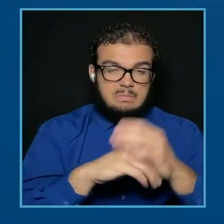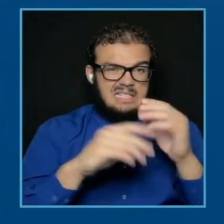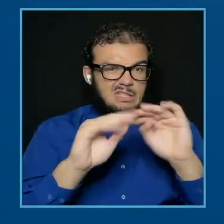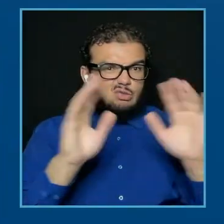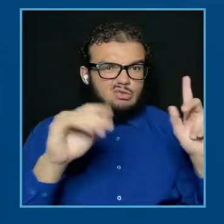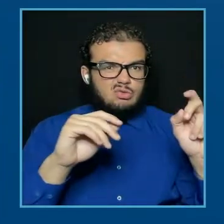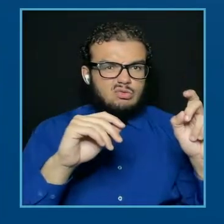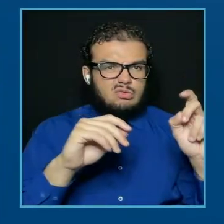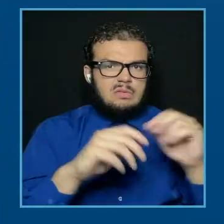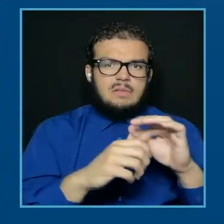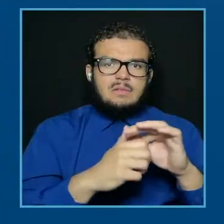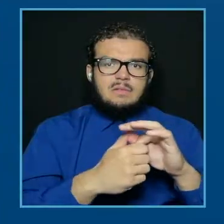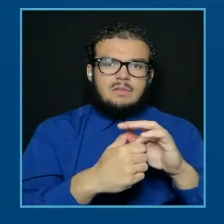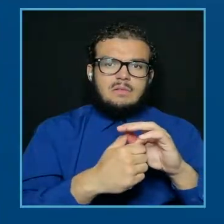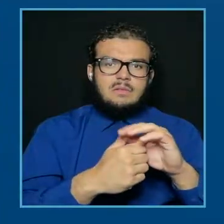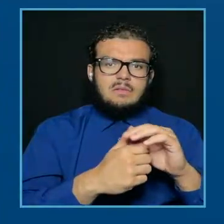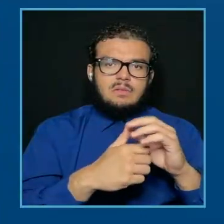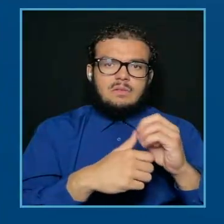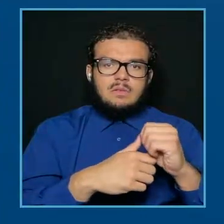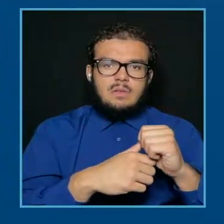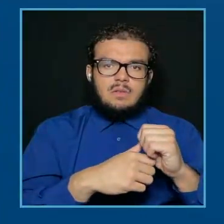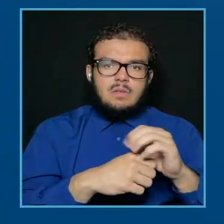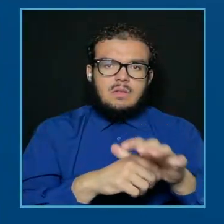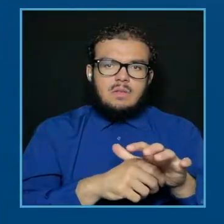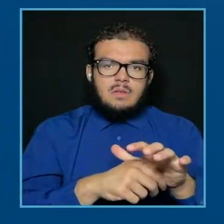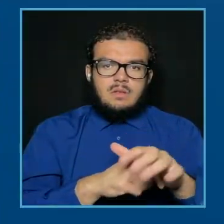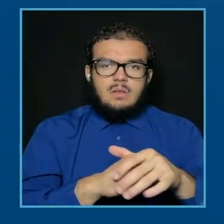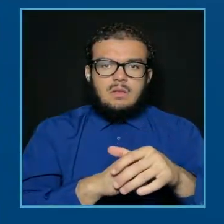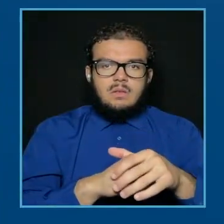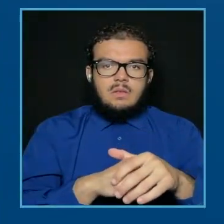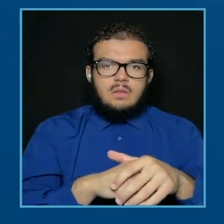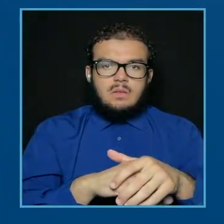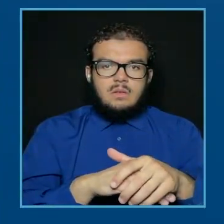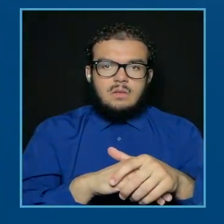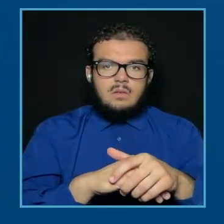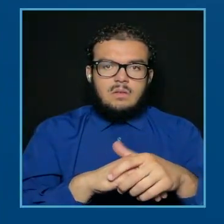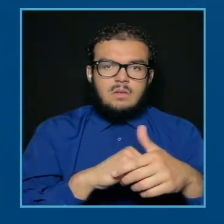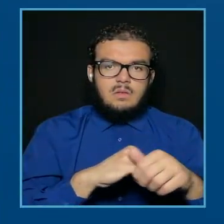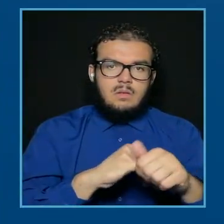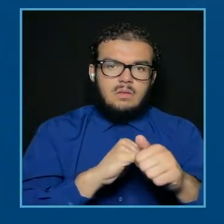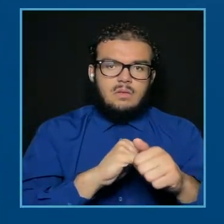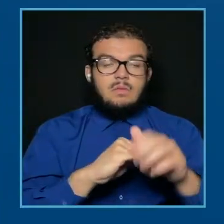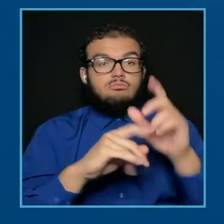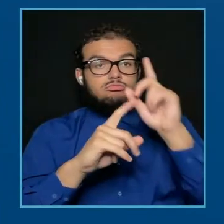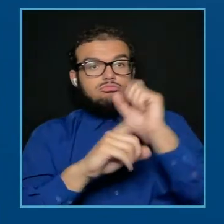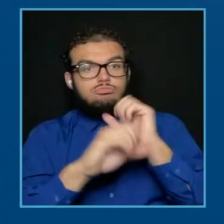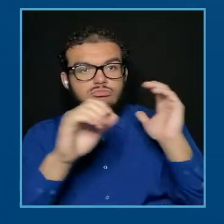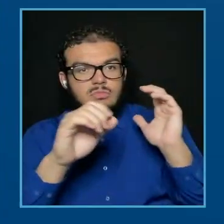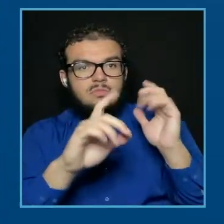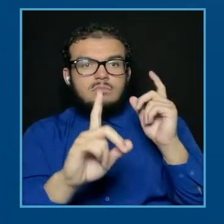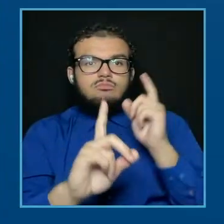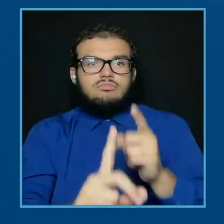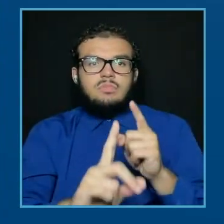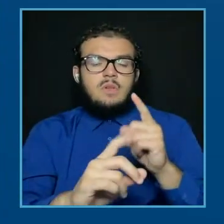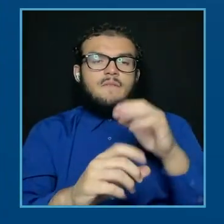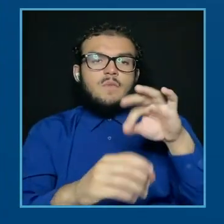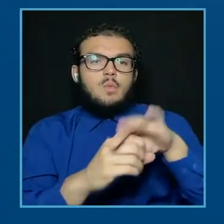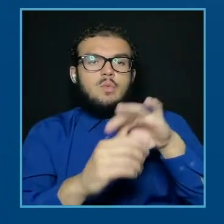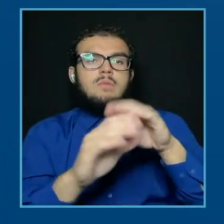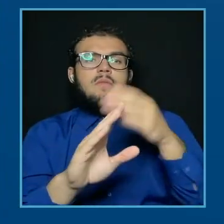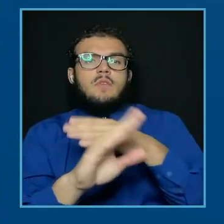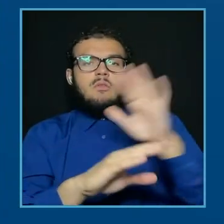Because we're envisioning having some sort of email or mail vote in between before we get to August. Yeah, I